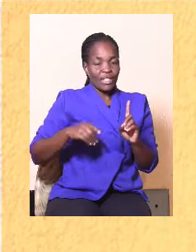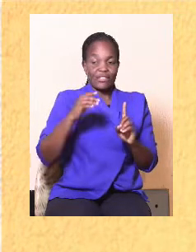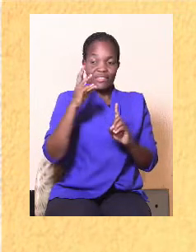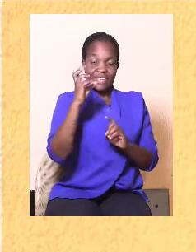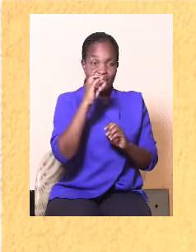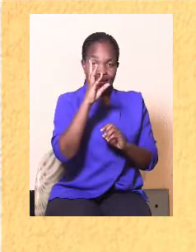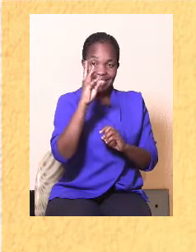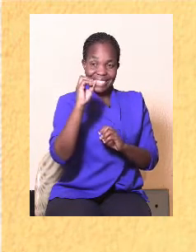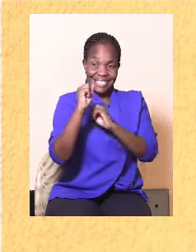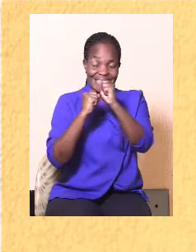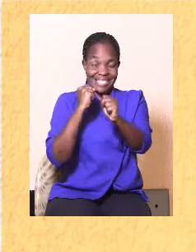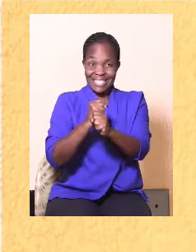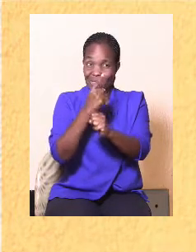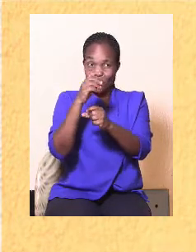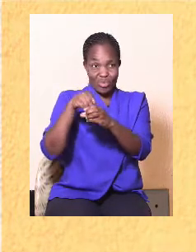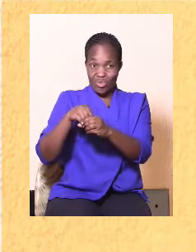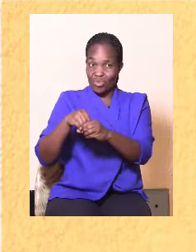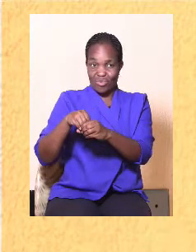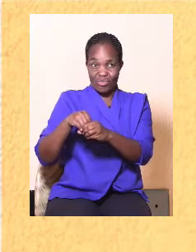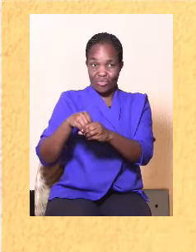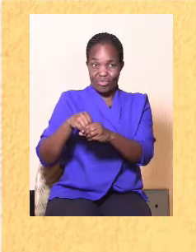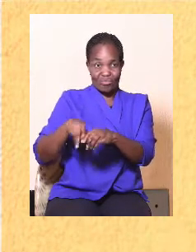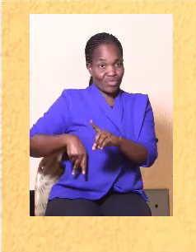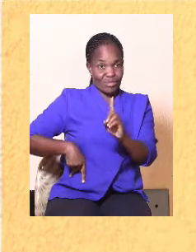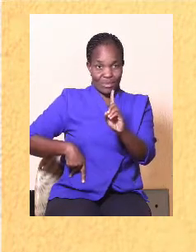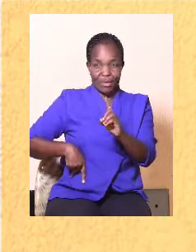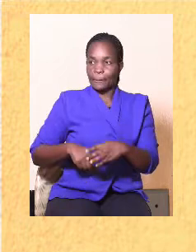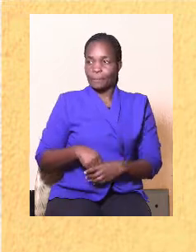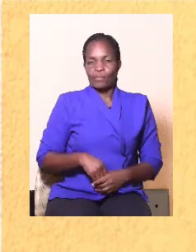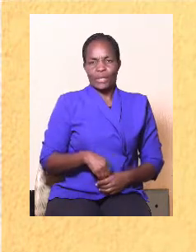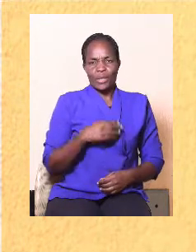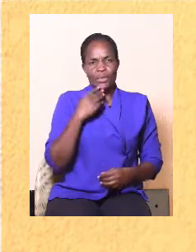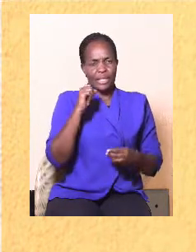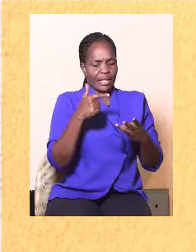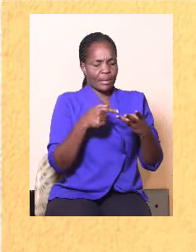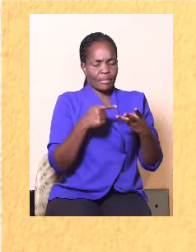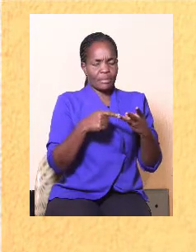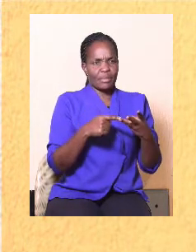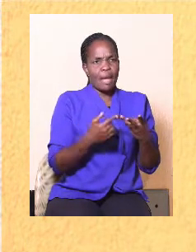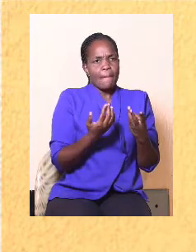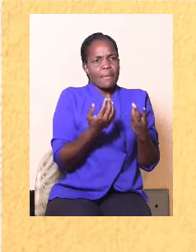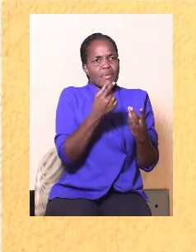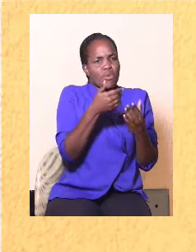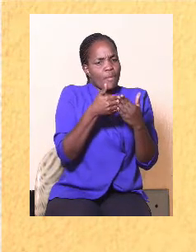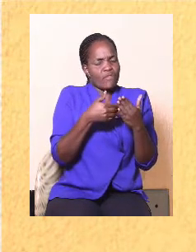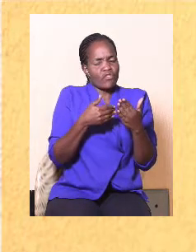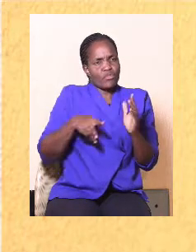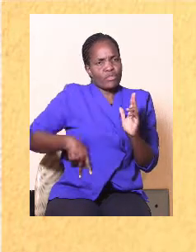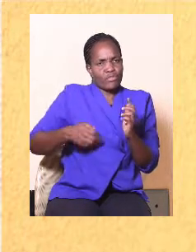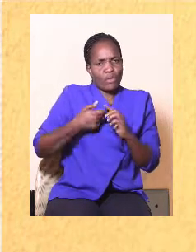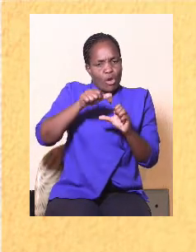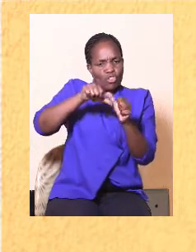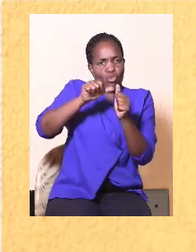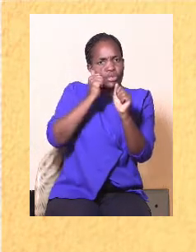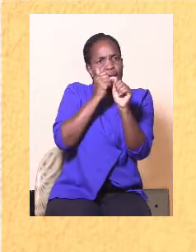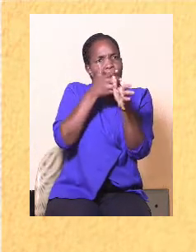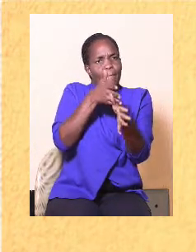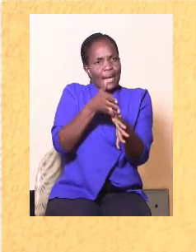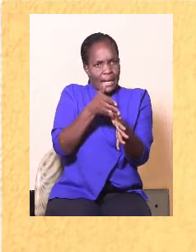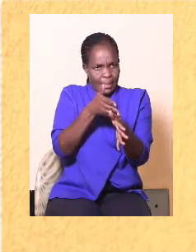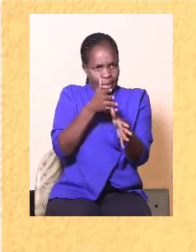Who else doesn't qualify? If you benefit from any social grant, it means you have some source